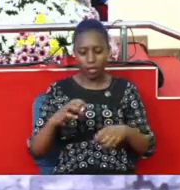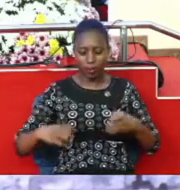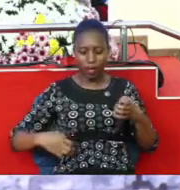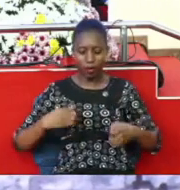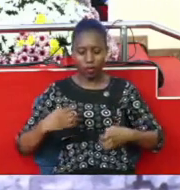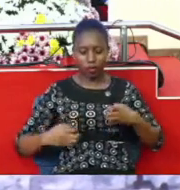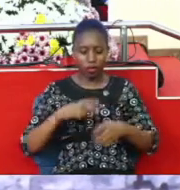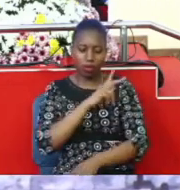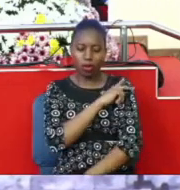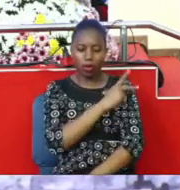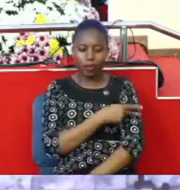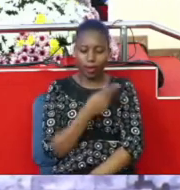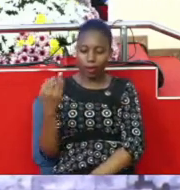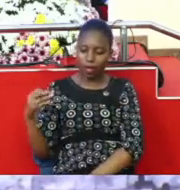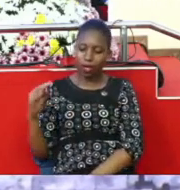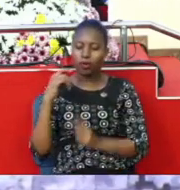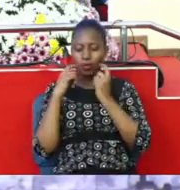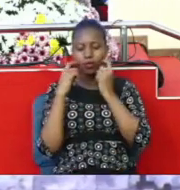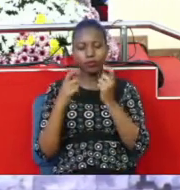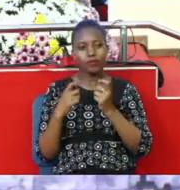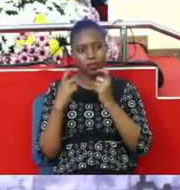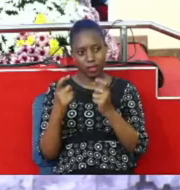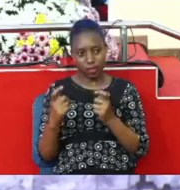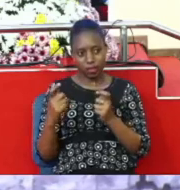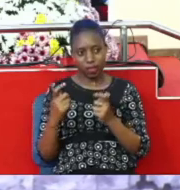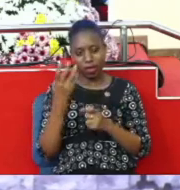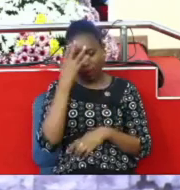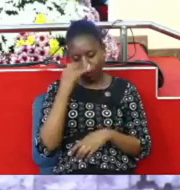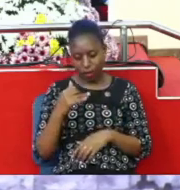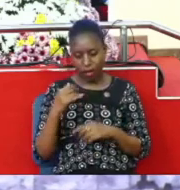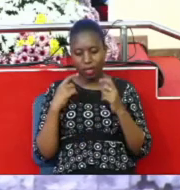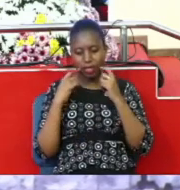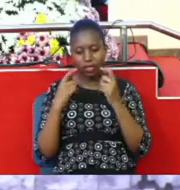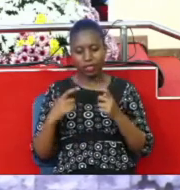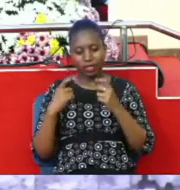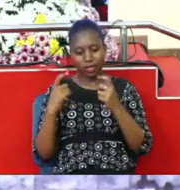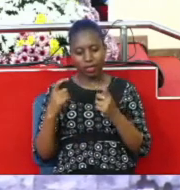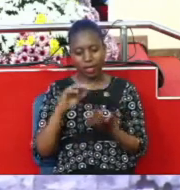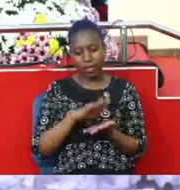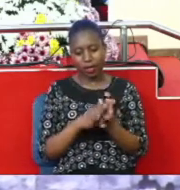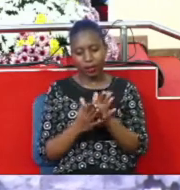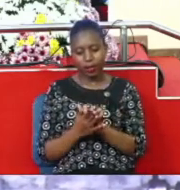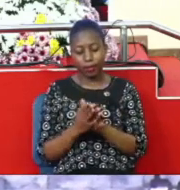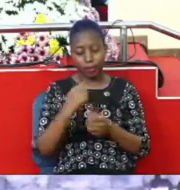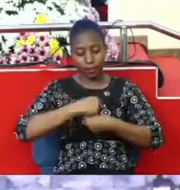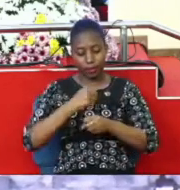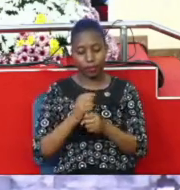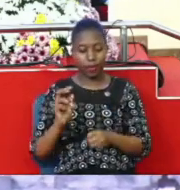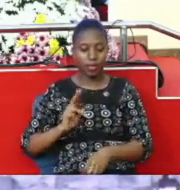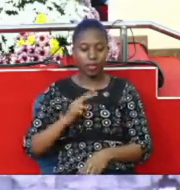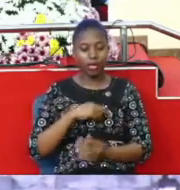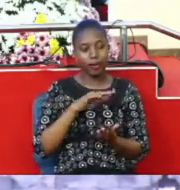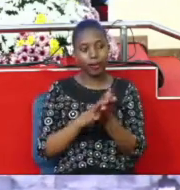Over the power of sin which easily enslaves me. Oh, faith, my faith is the